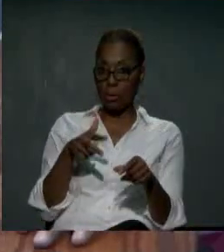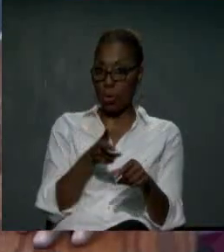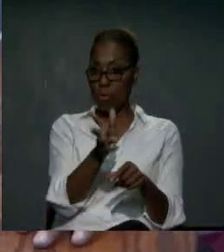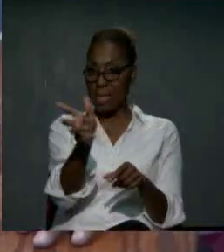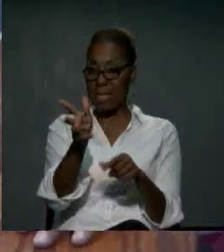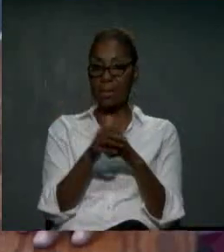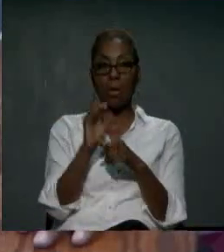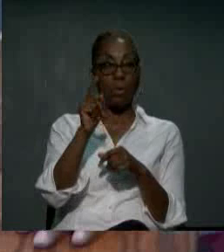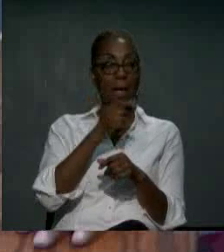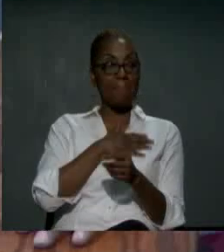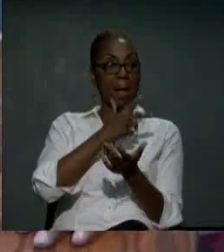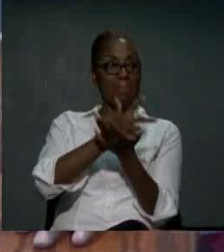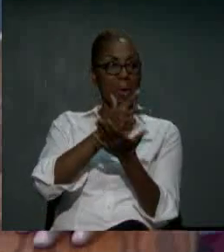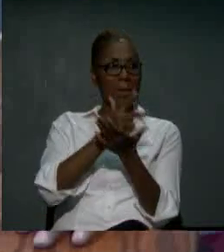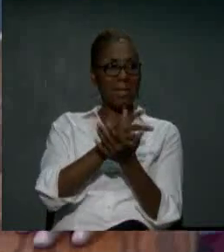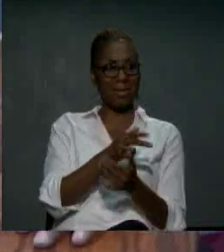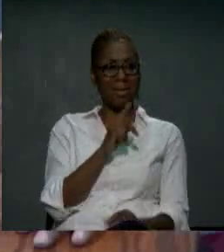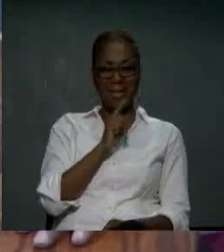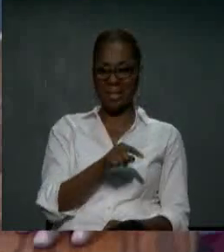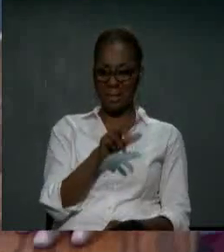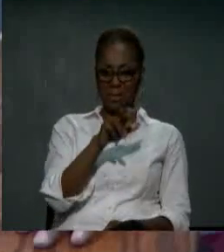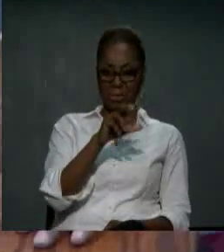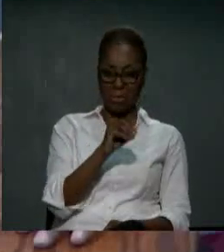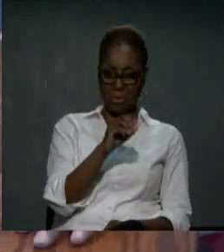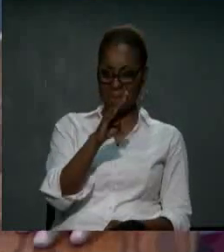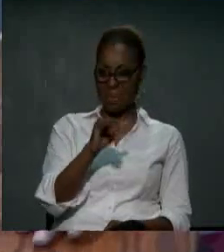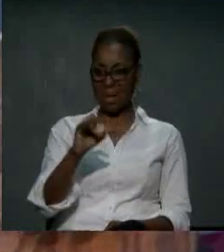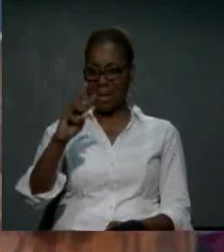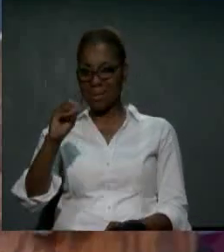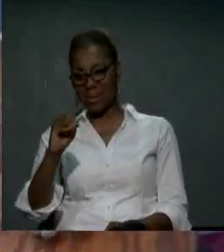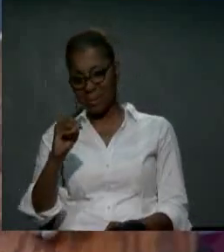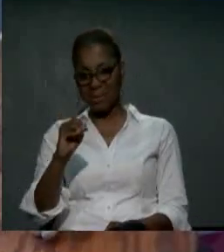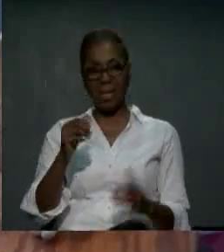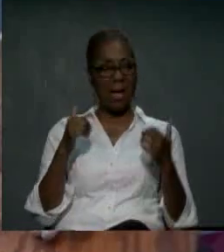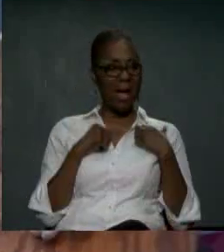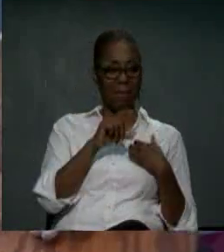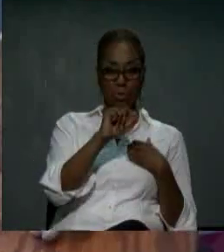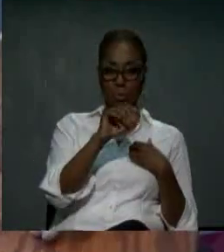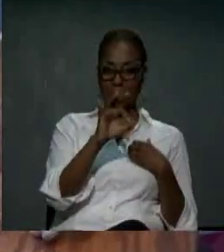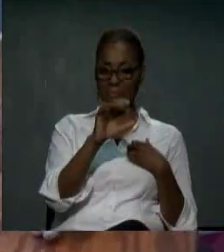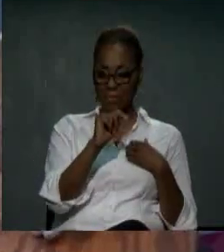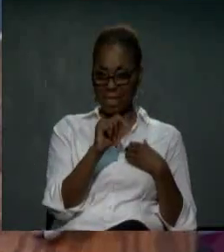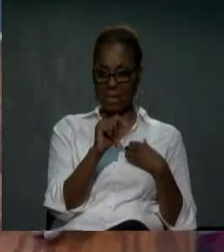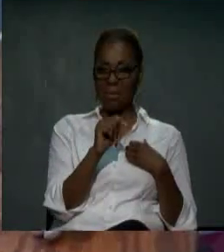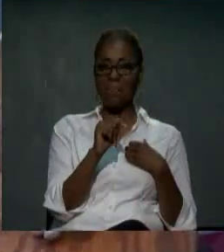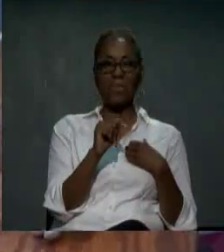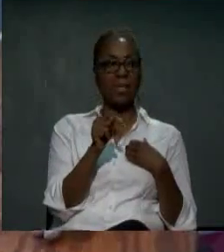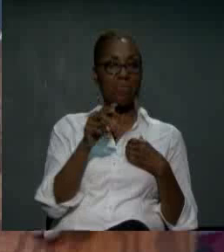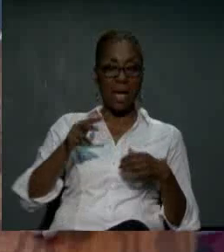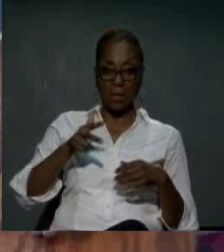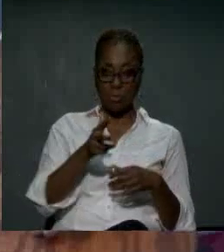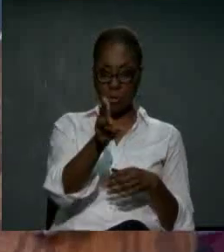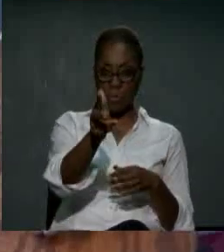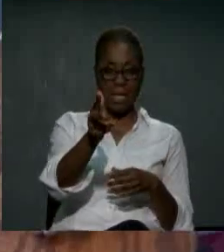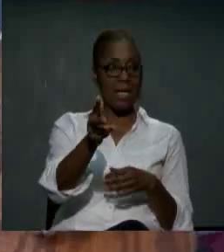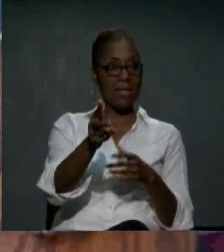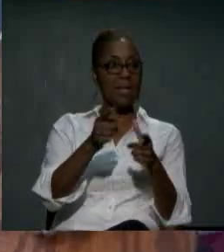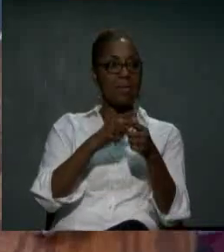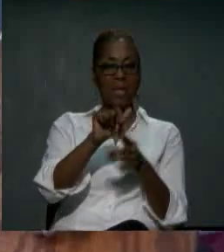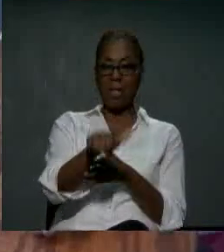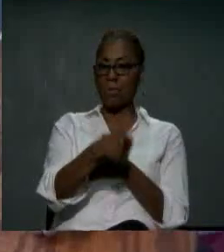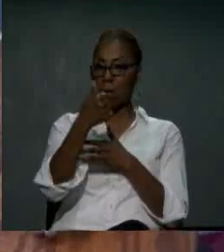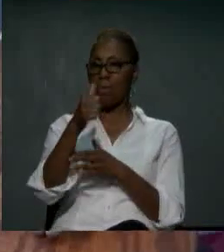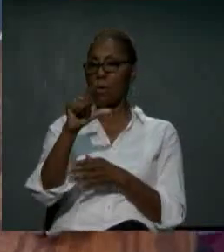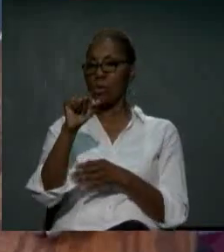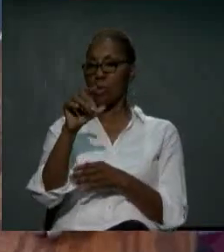have, my parking is 30 by 60. You got 20 feet that you turn into it, another 20